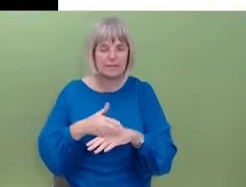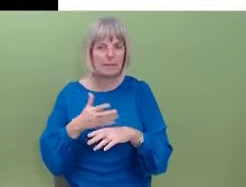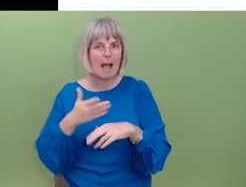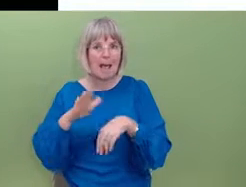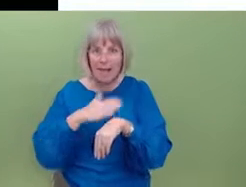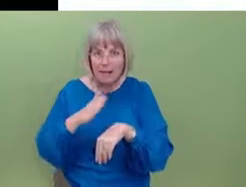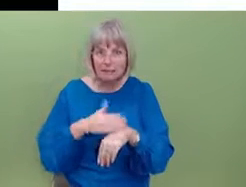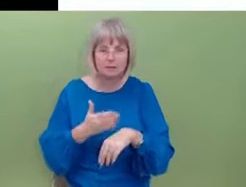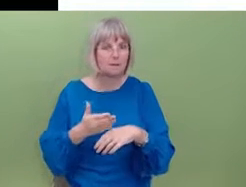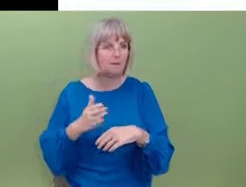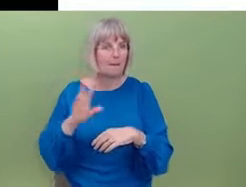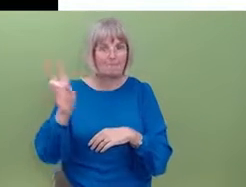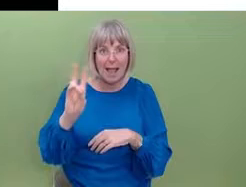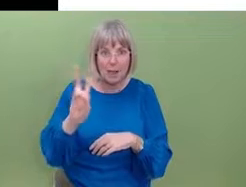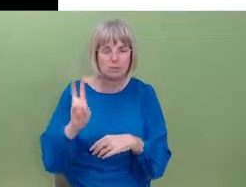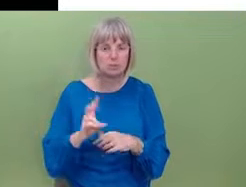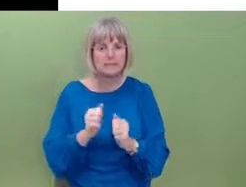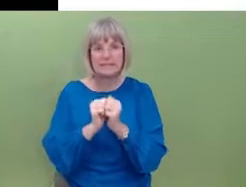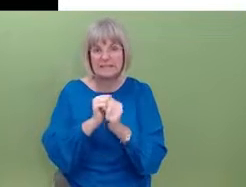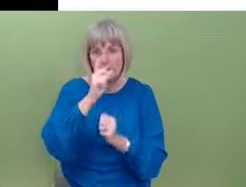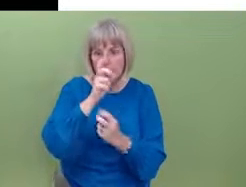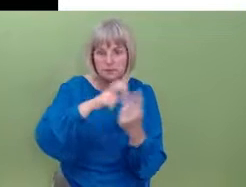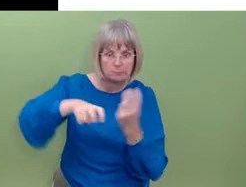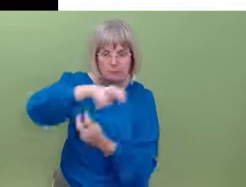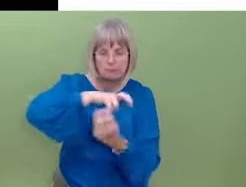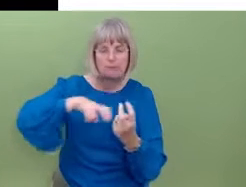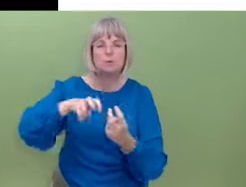problem solve the best place for them to have their